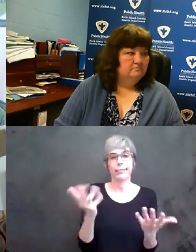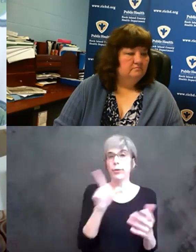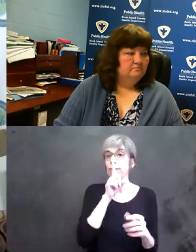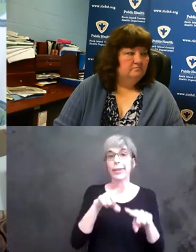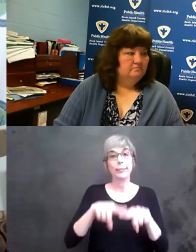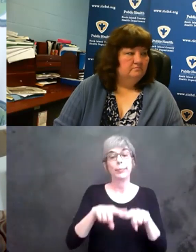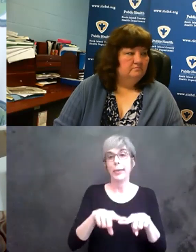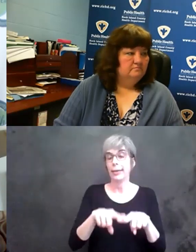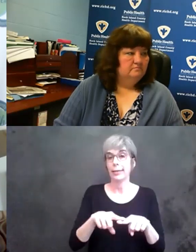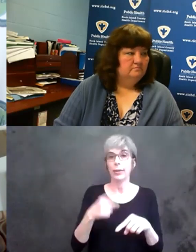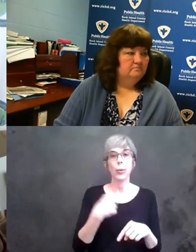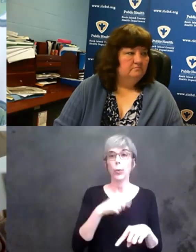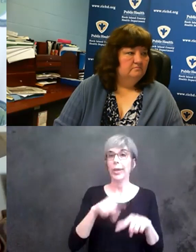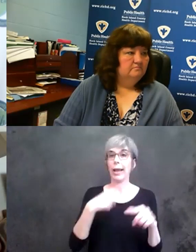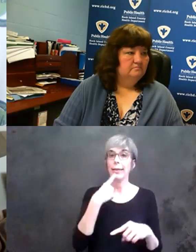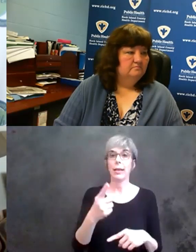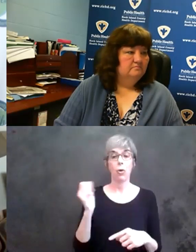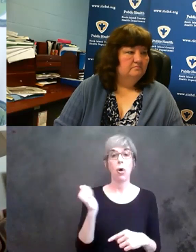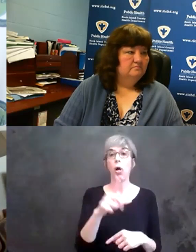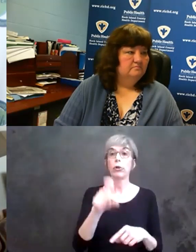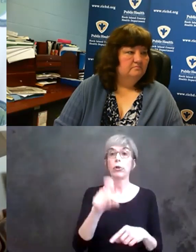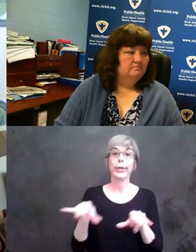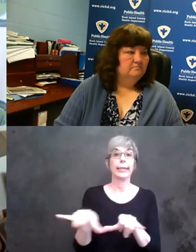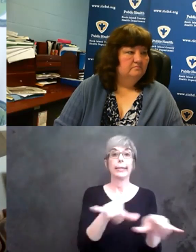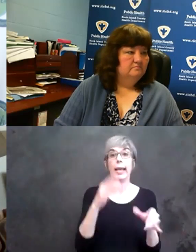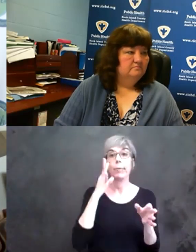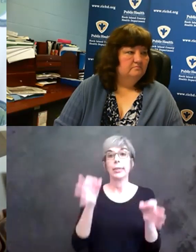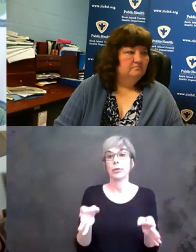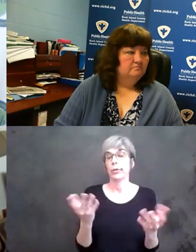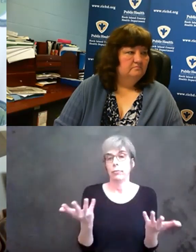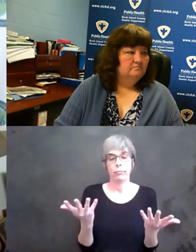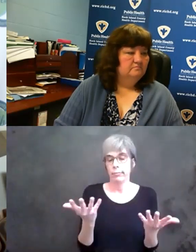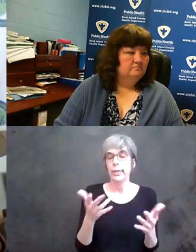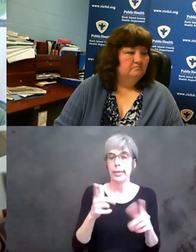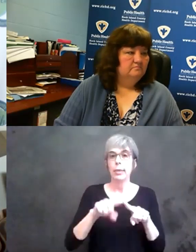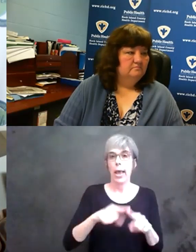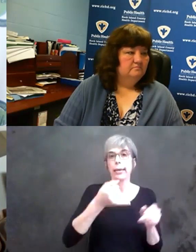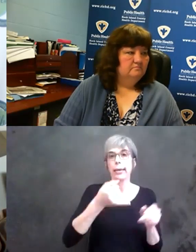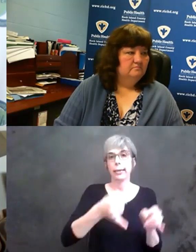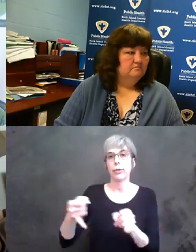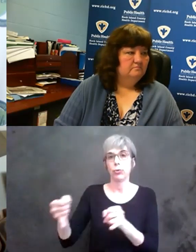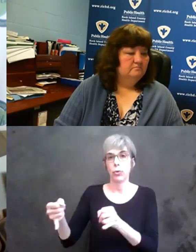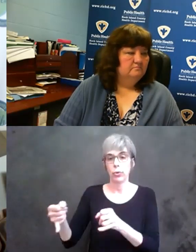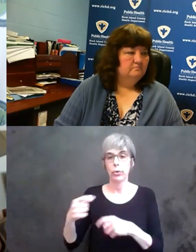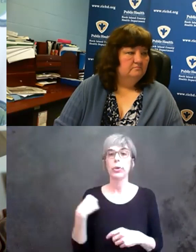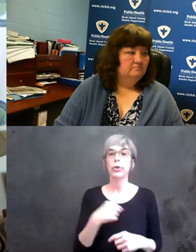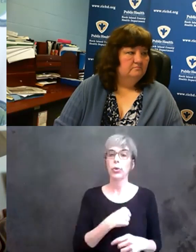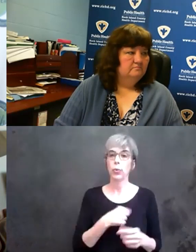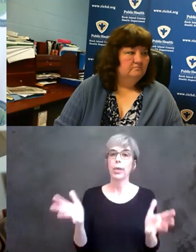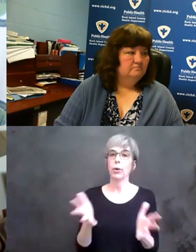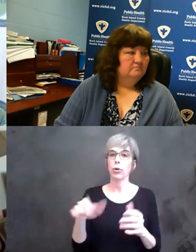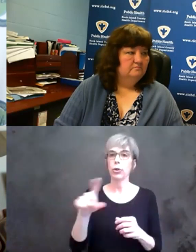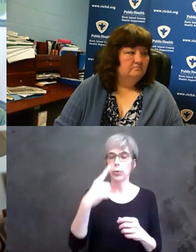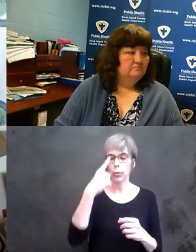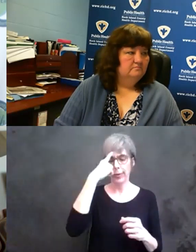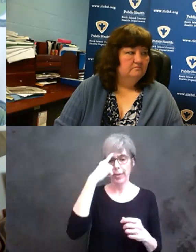no one-size-fits-all answer for everyone in our community. We again encourage you to ask yourselves a series